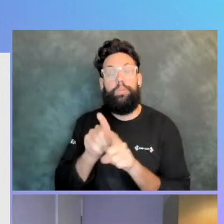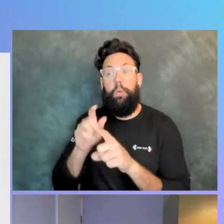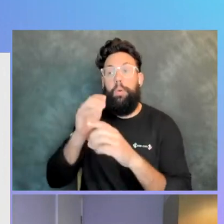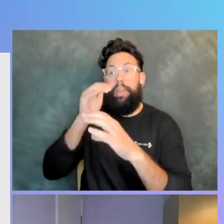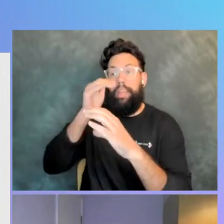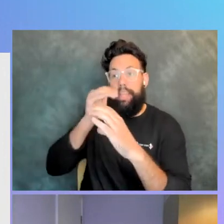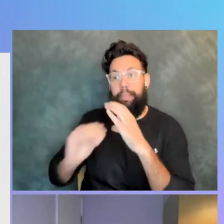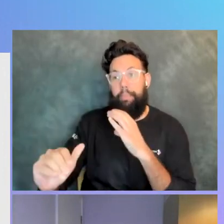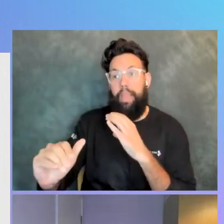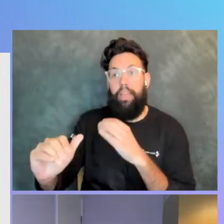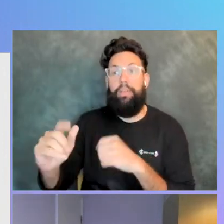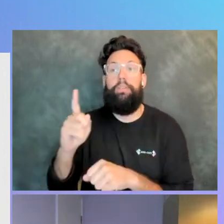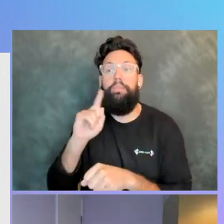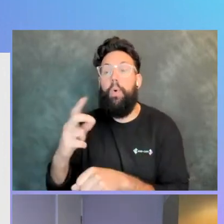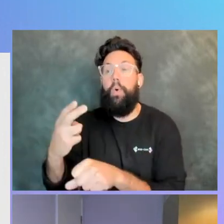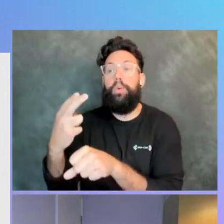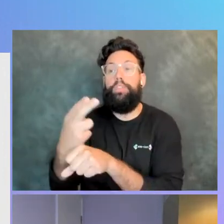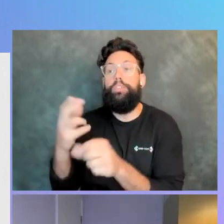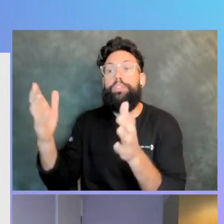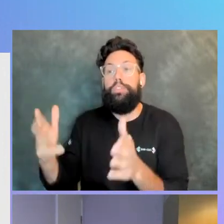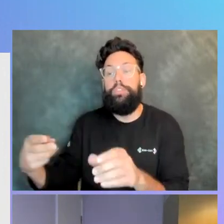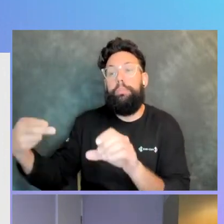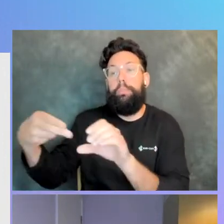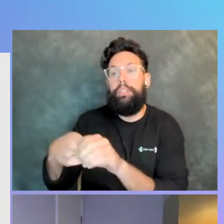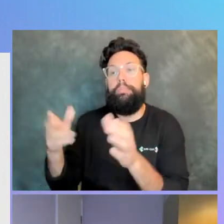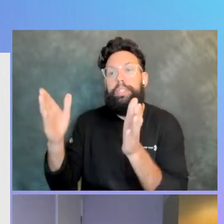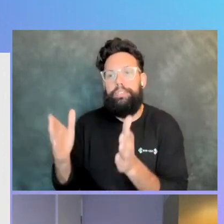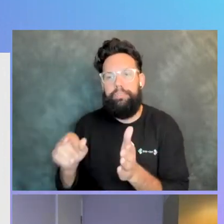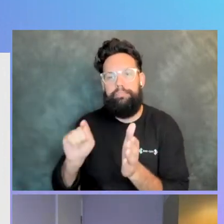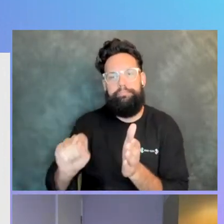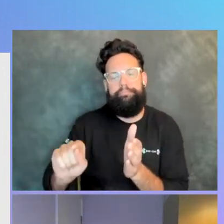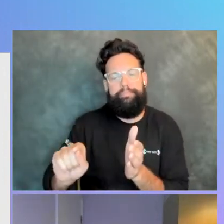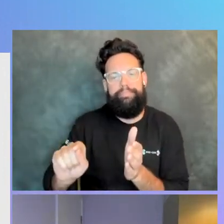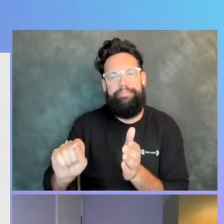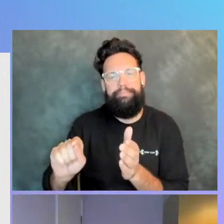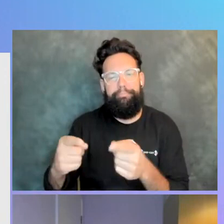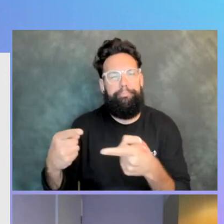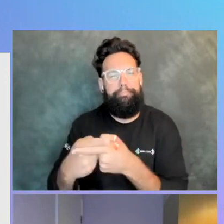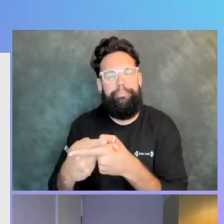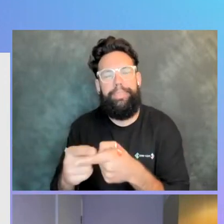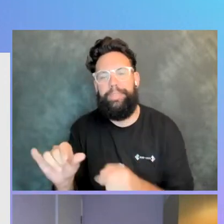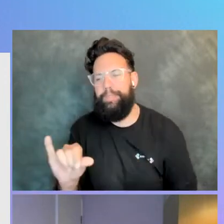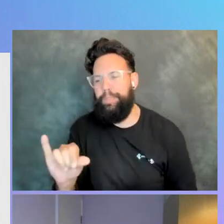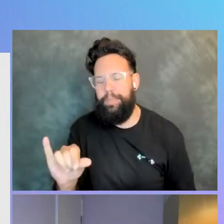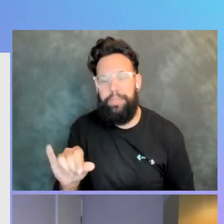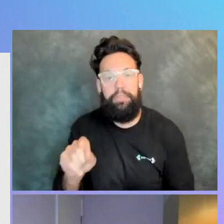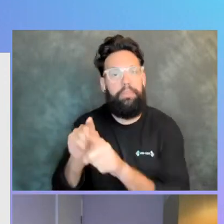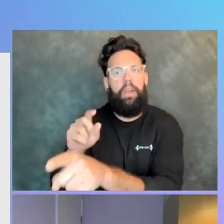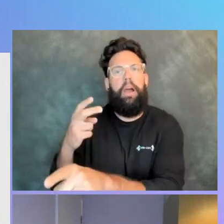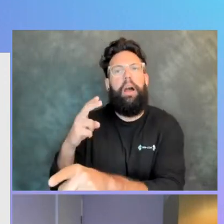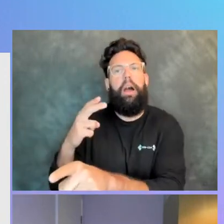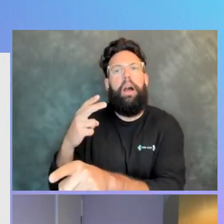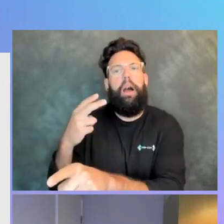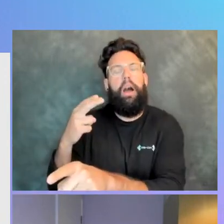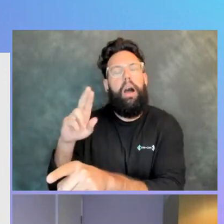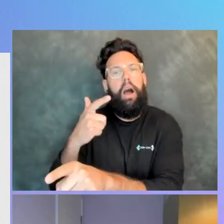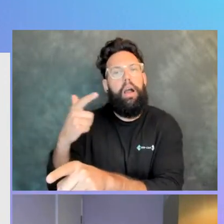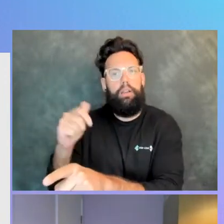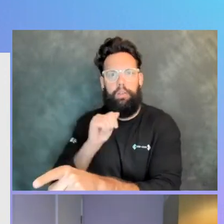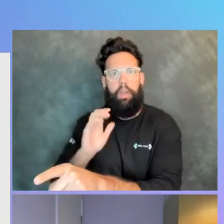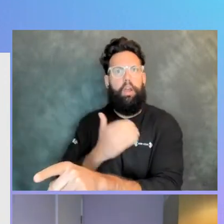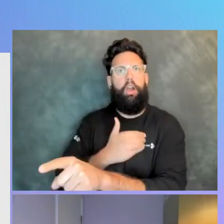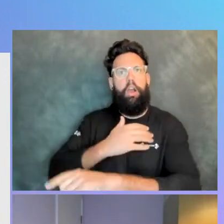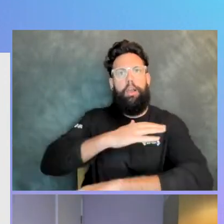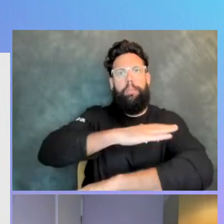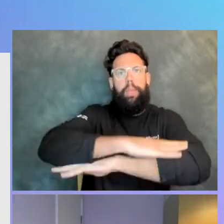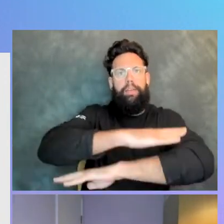participant to the voucher site in high contrast black and white. So whilst it's not our platform and not something that we could